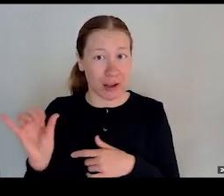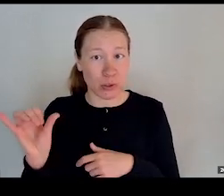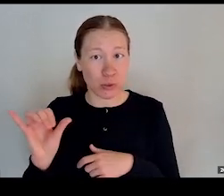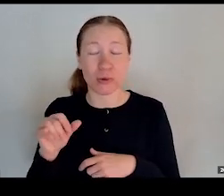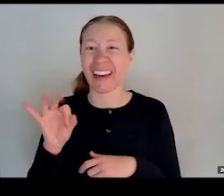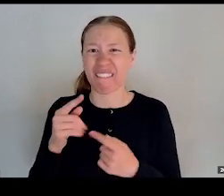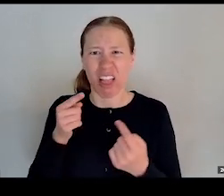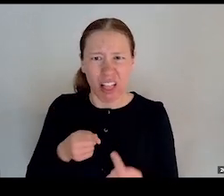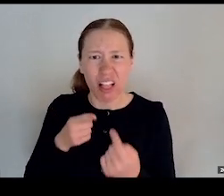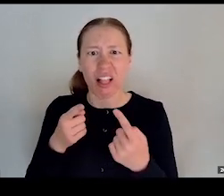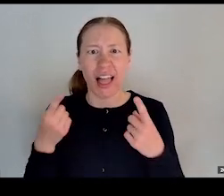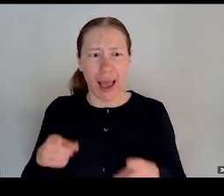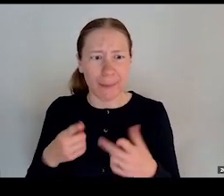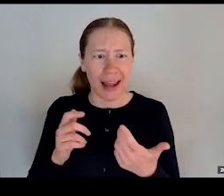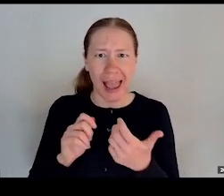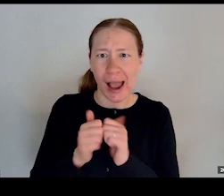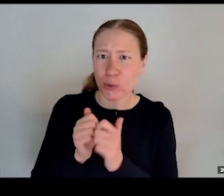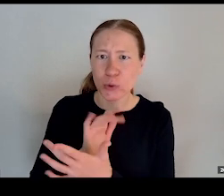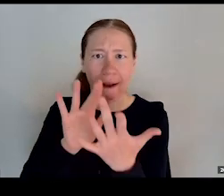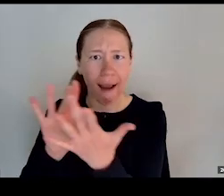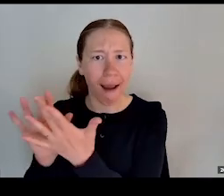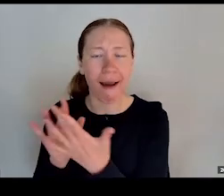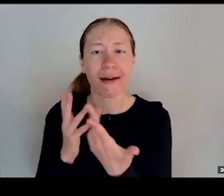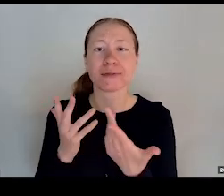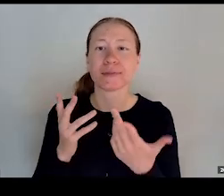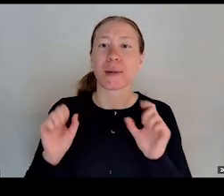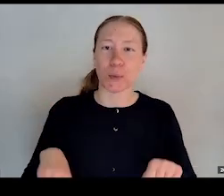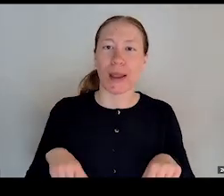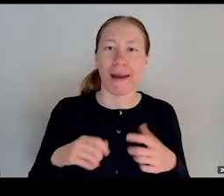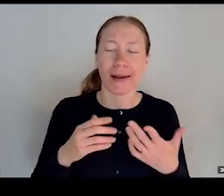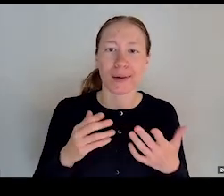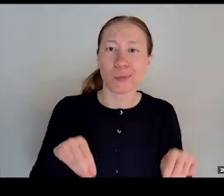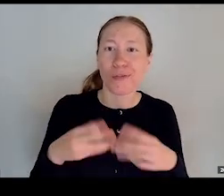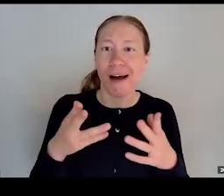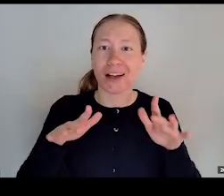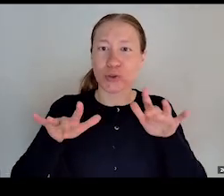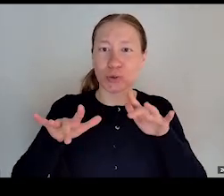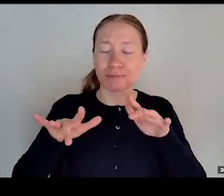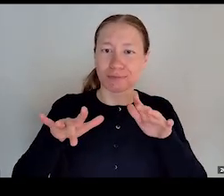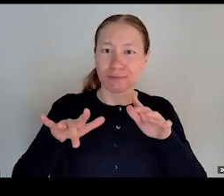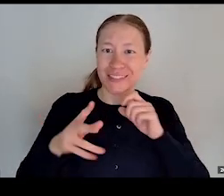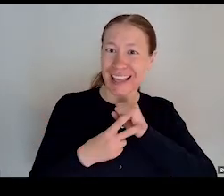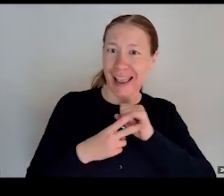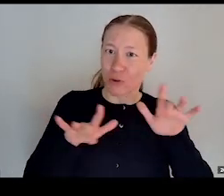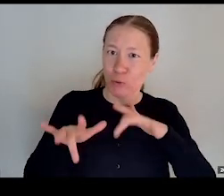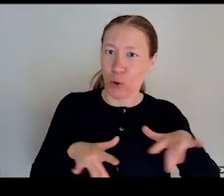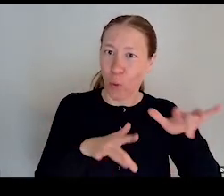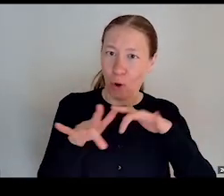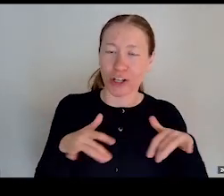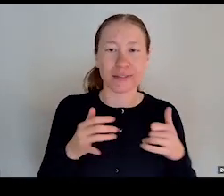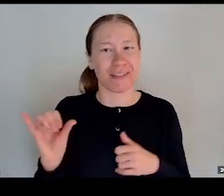with attendees on the day of the event. For example, it can be helpful to plan to record the presentation and share it afterwards, just like